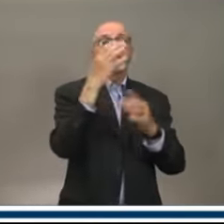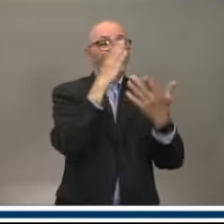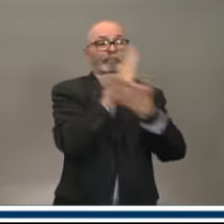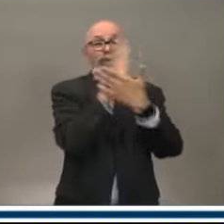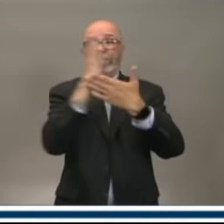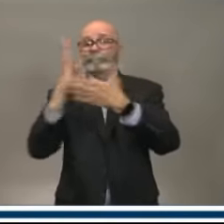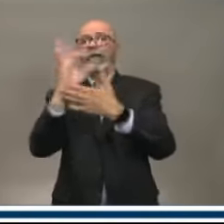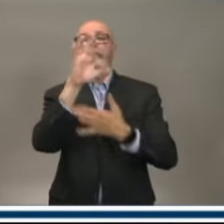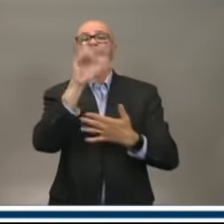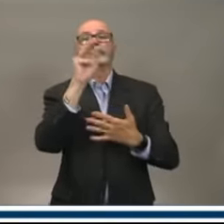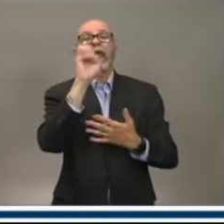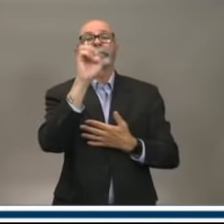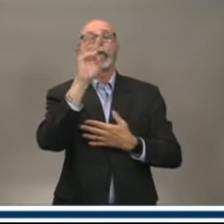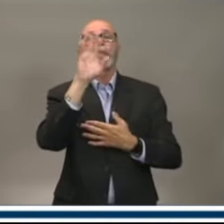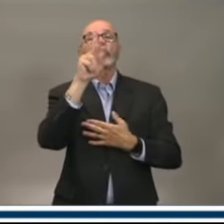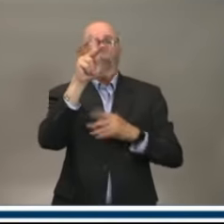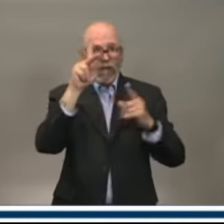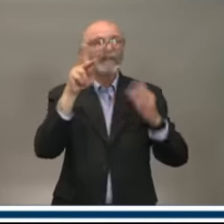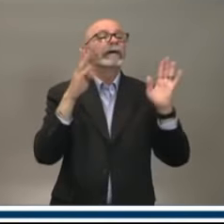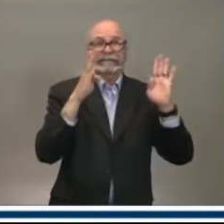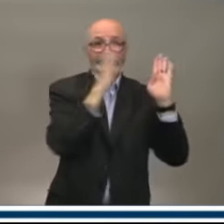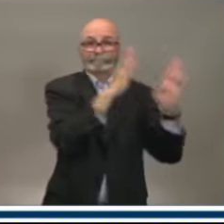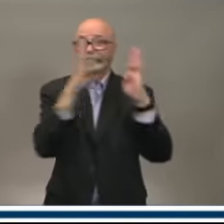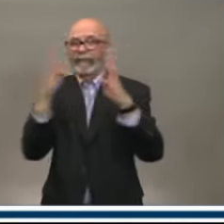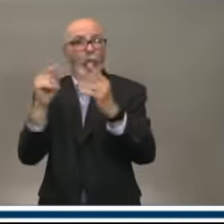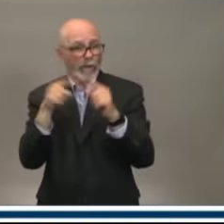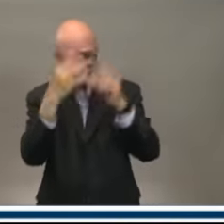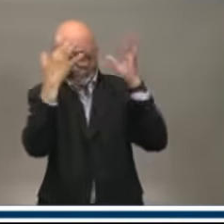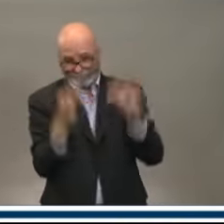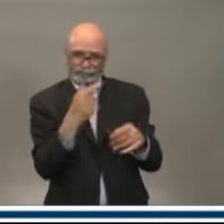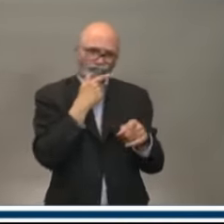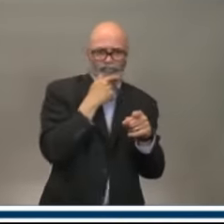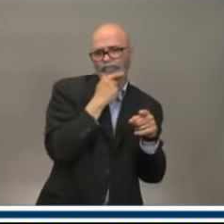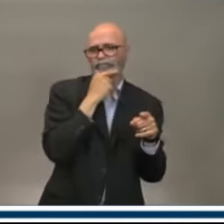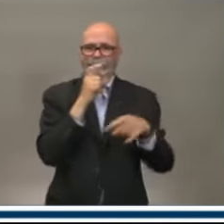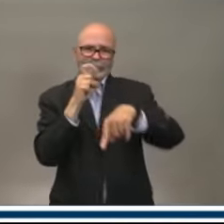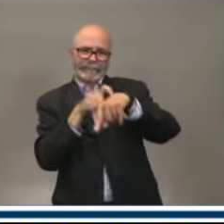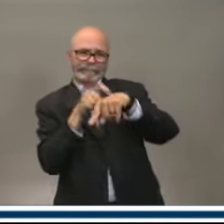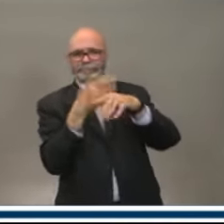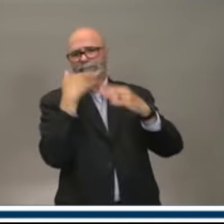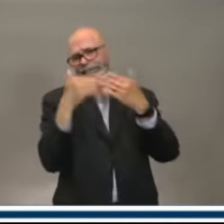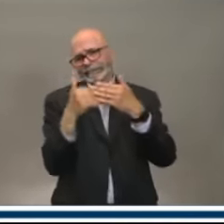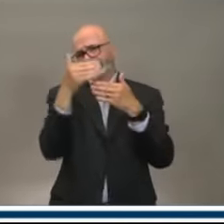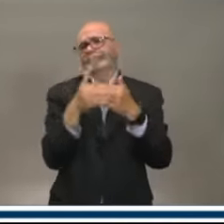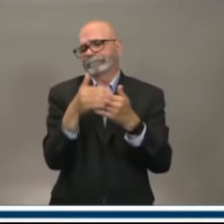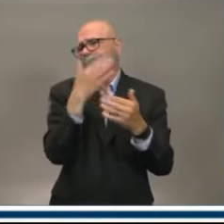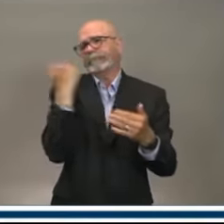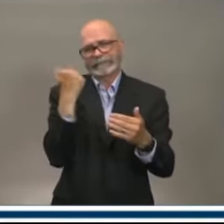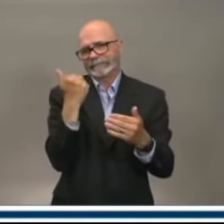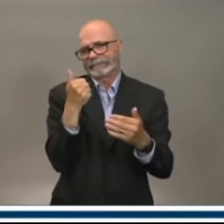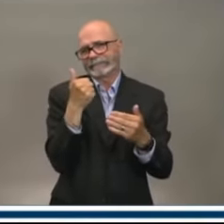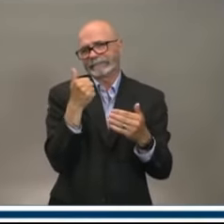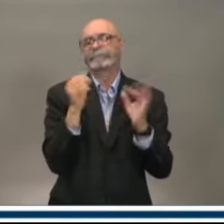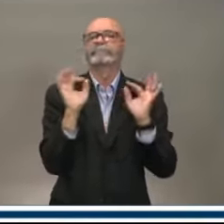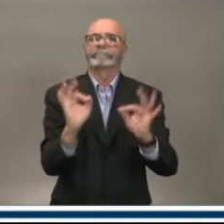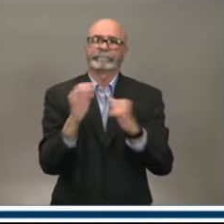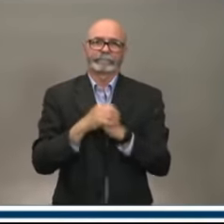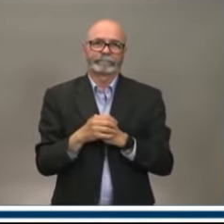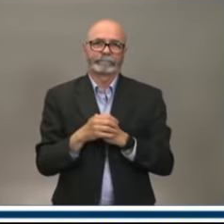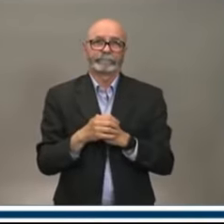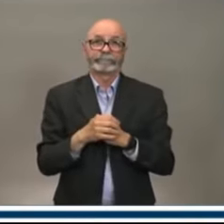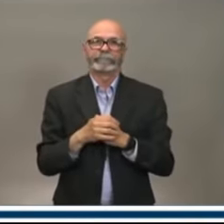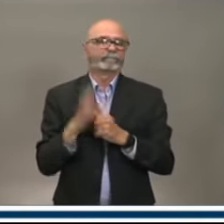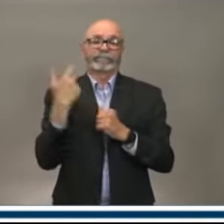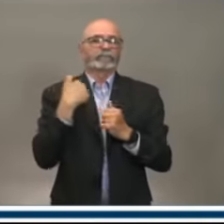decisions around timing and sequencing over the coming weeks and months. So this, I won't spend much time